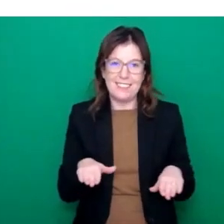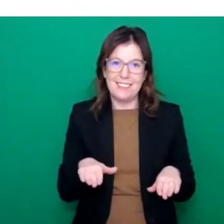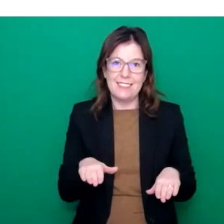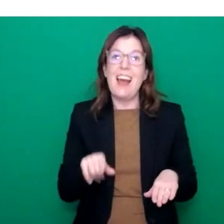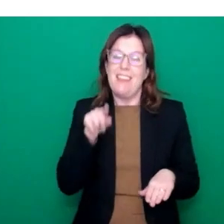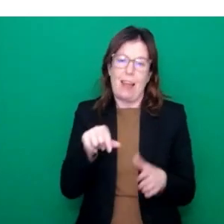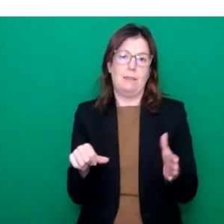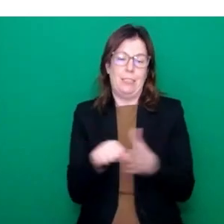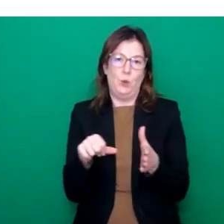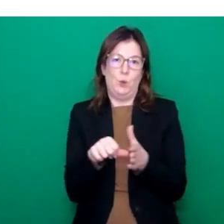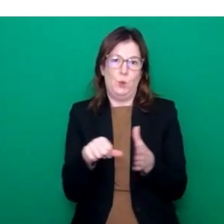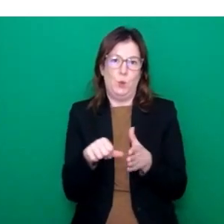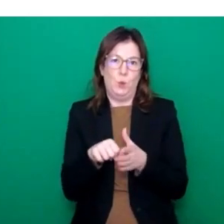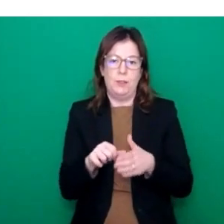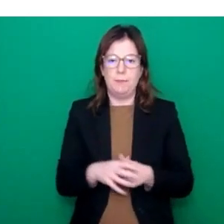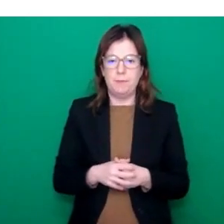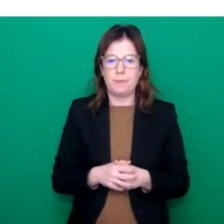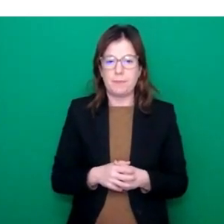it's more problematic, I think.